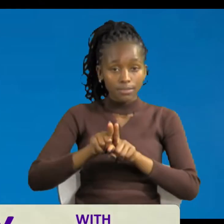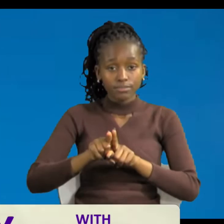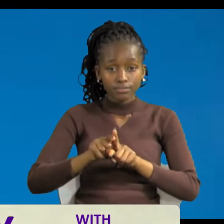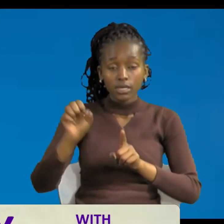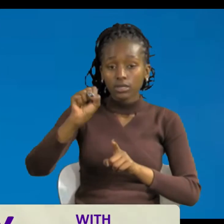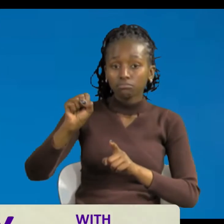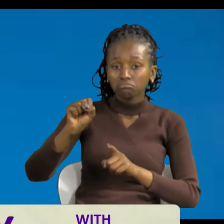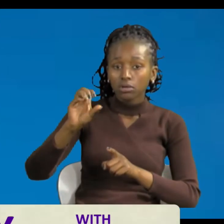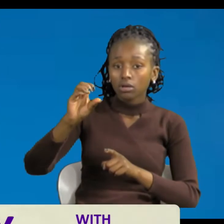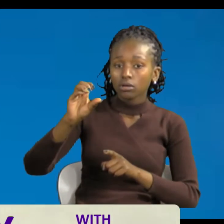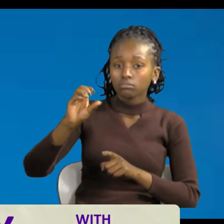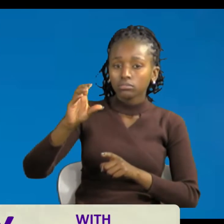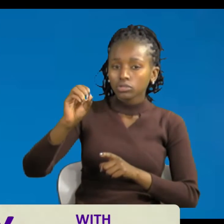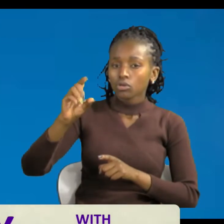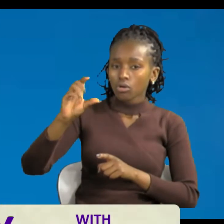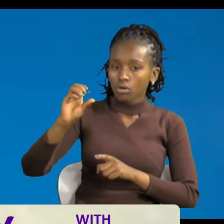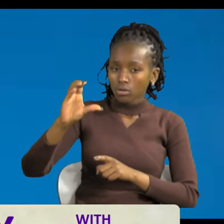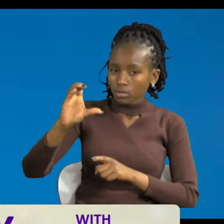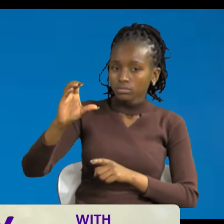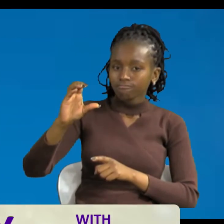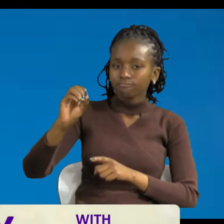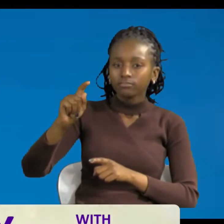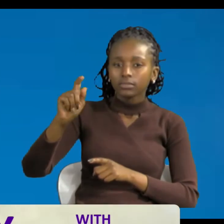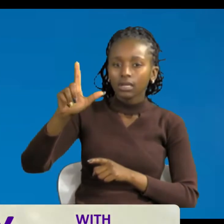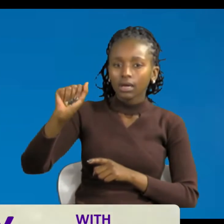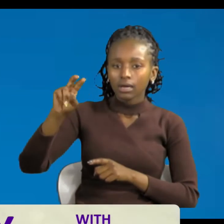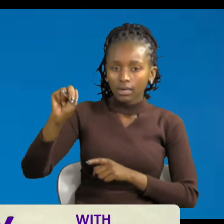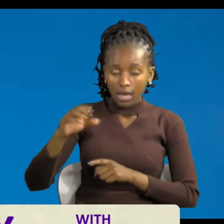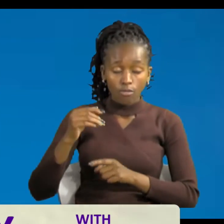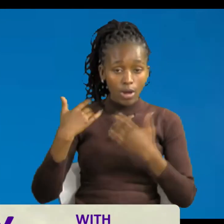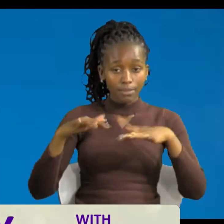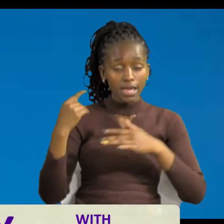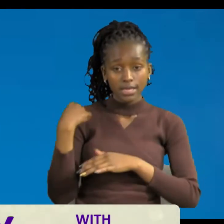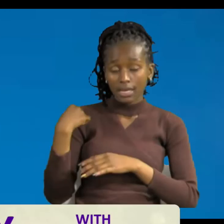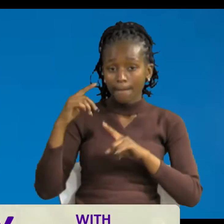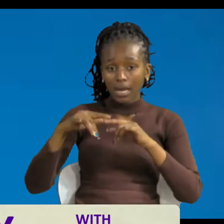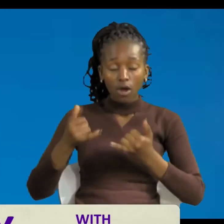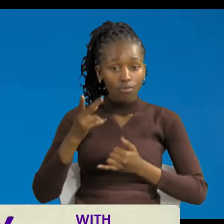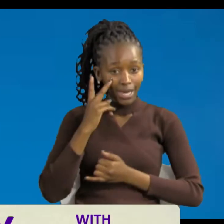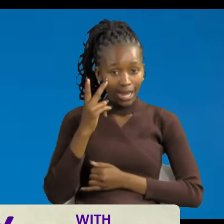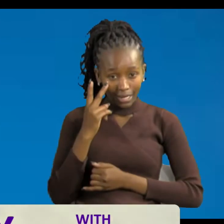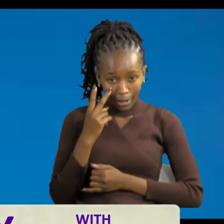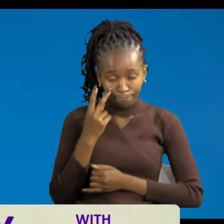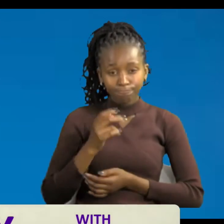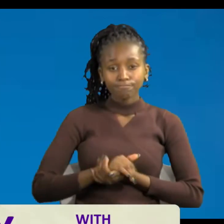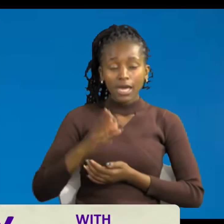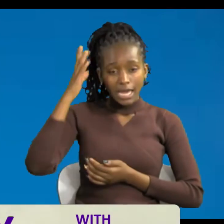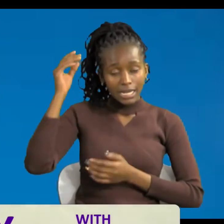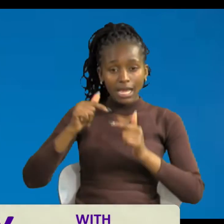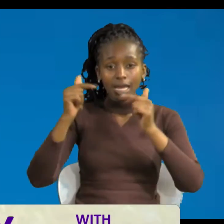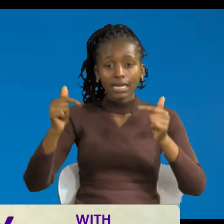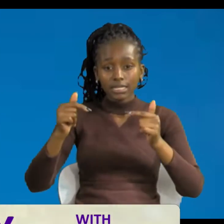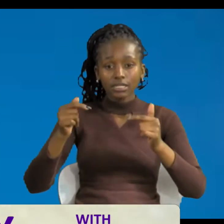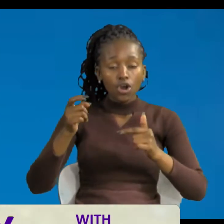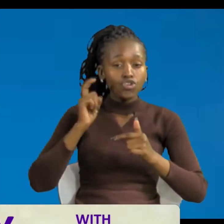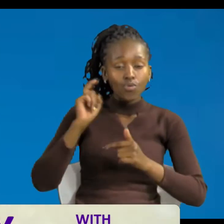Scotland played yesterday with a 3-3 draw against Norway. But then again, when you look at Italy tonight against Ukraine, then we also have